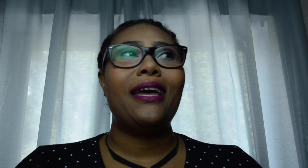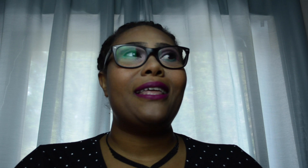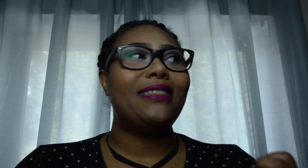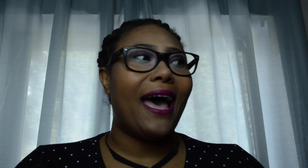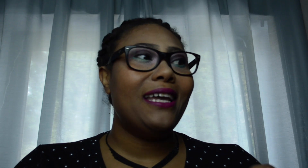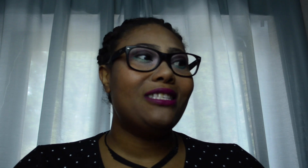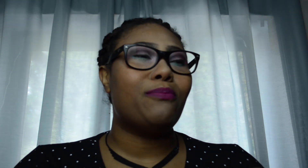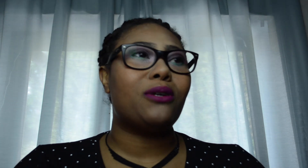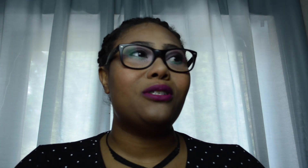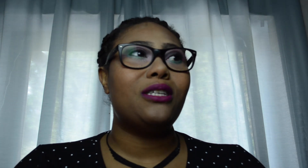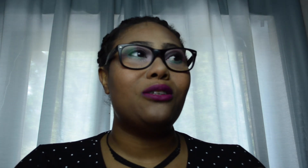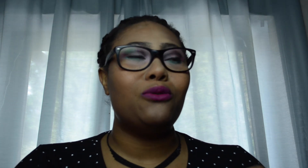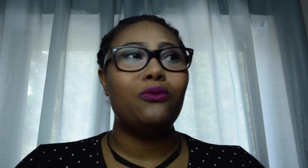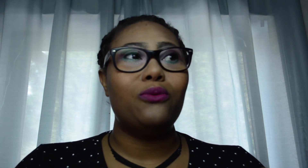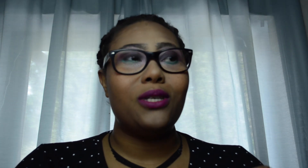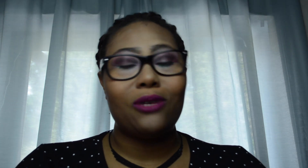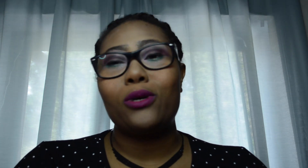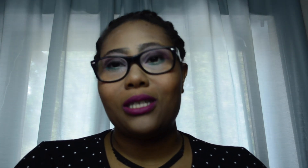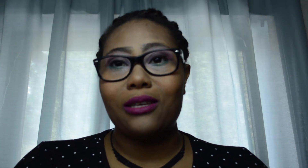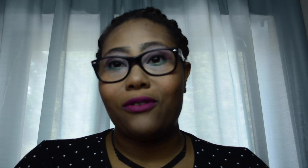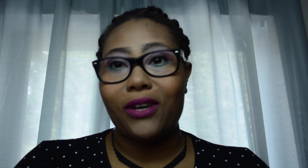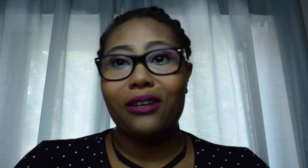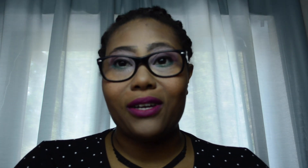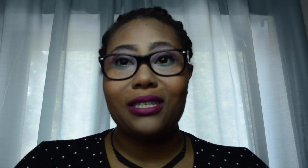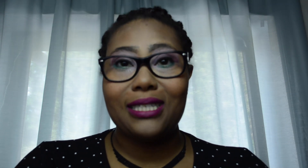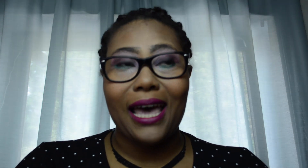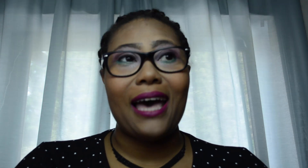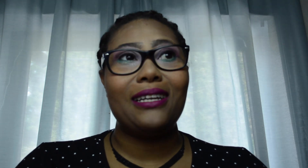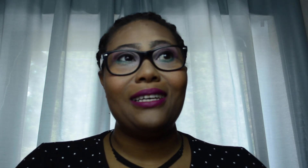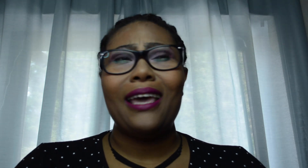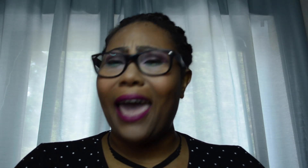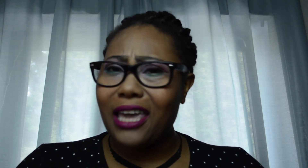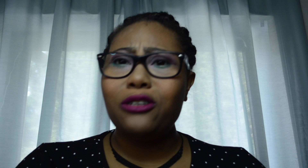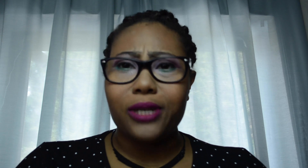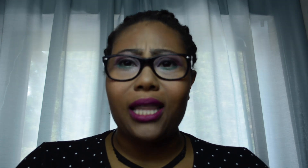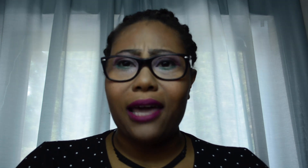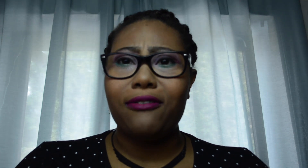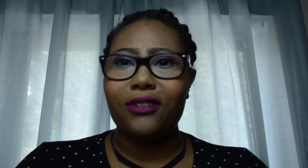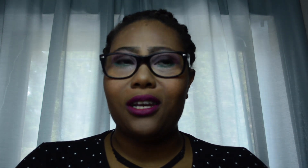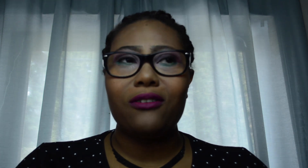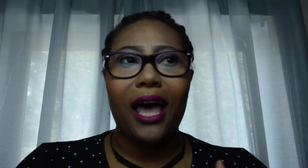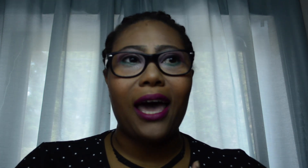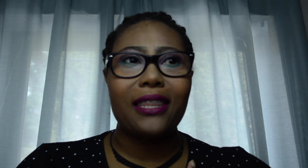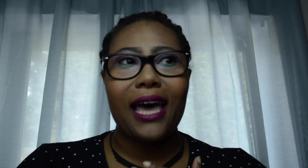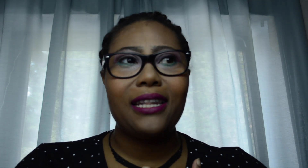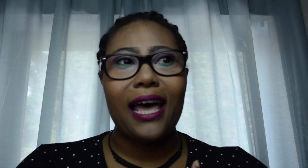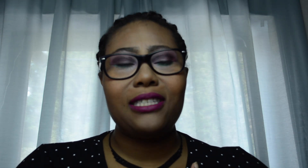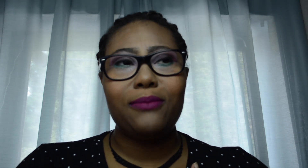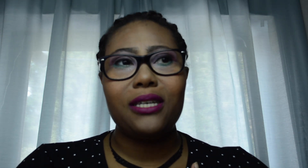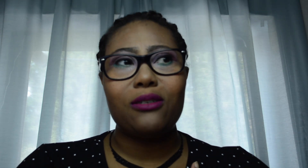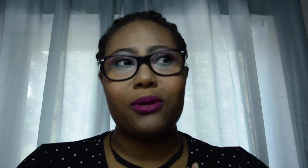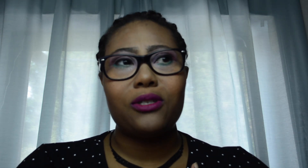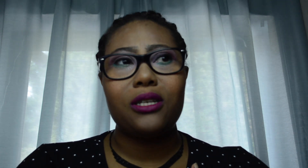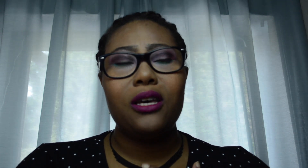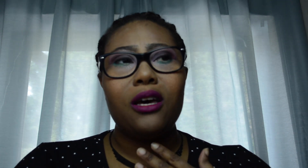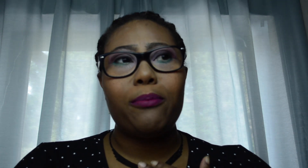better, that is the person who is going to live a very, very sad, angry life, you know? That to